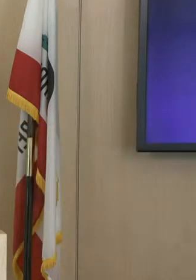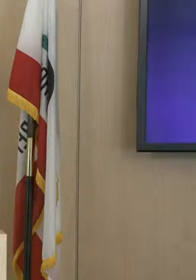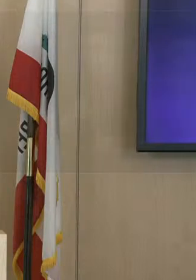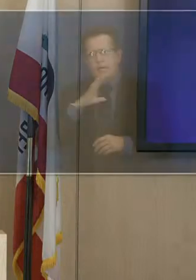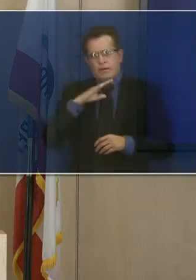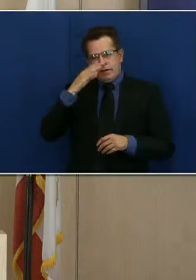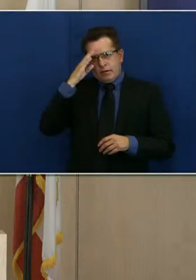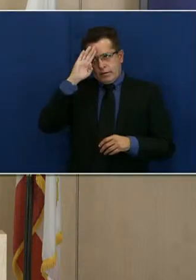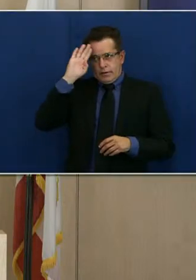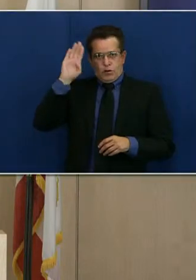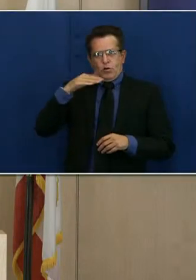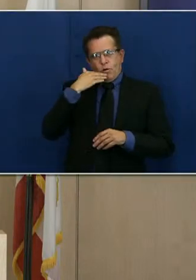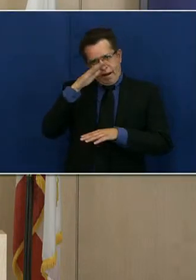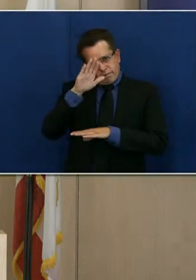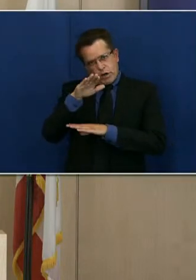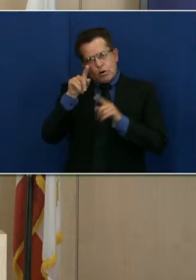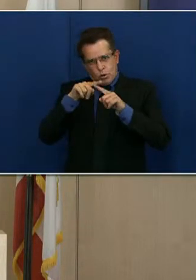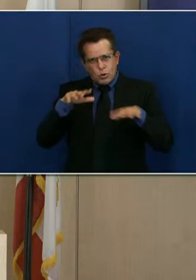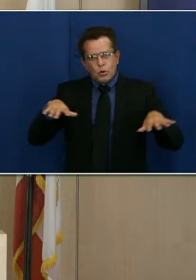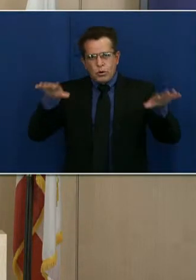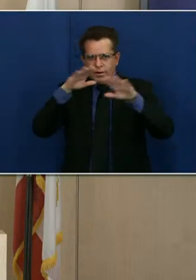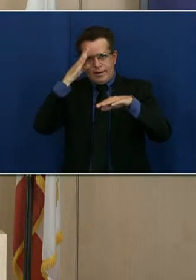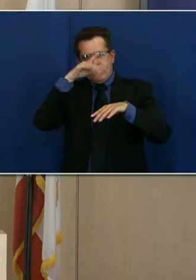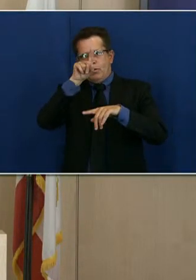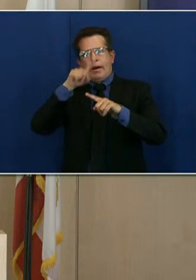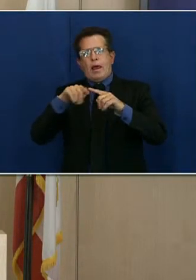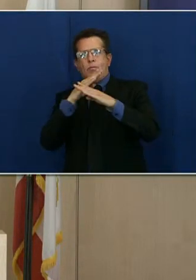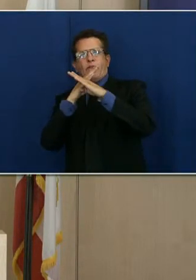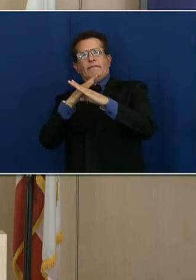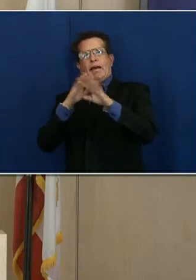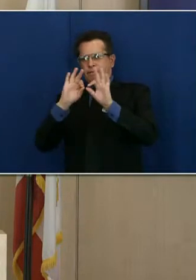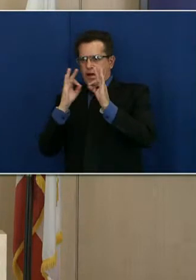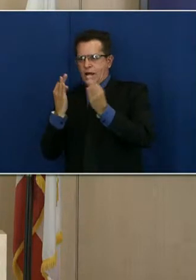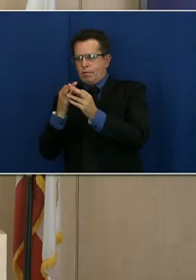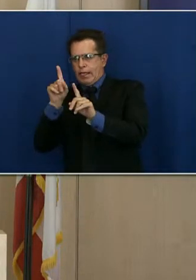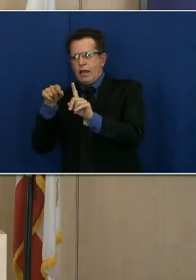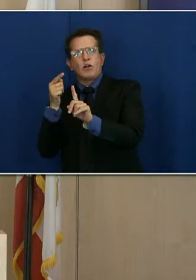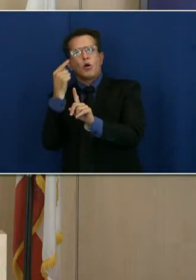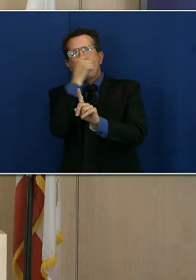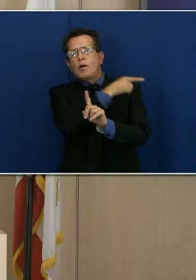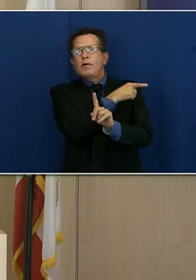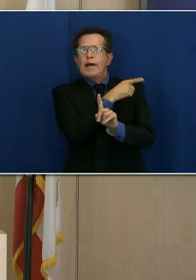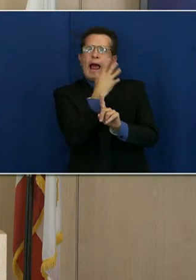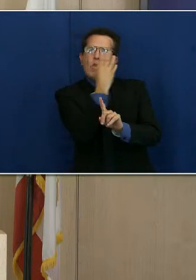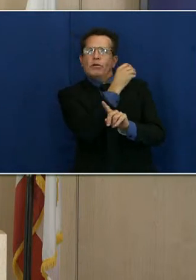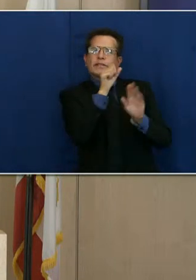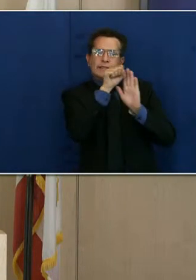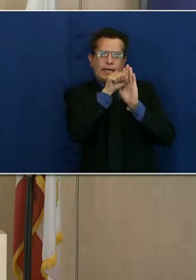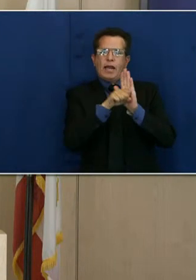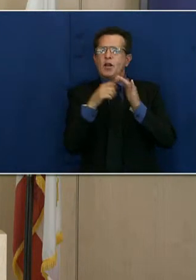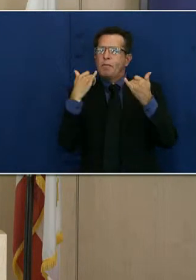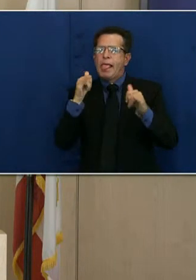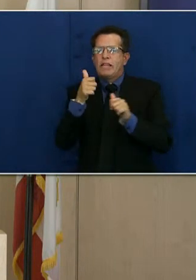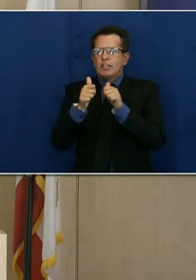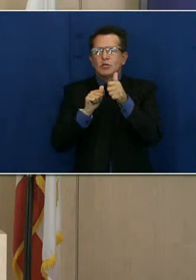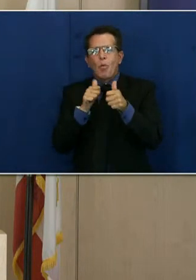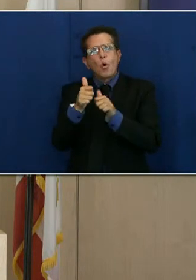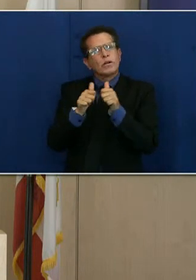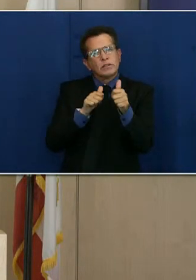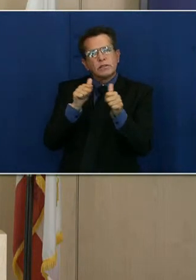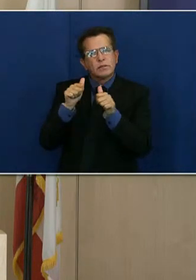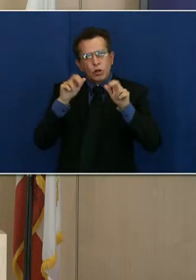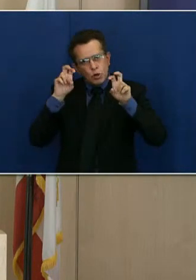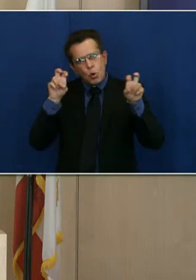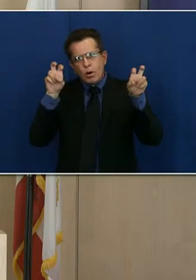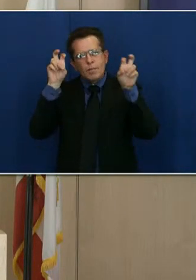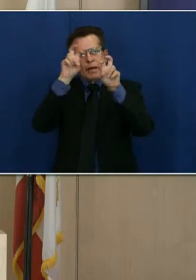can't prevent families from traveling out of state to play in sports tournaments, but I'd like you to